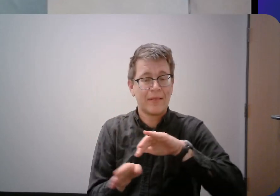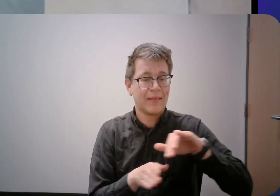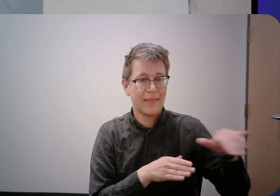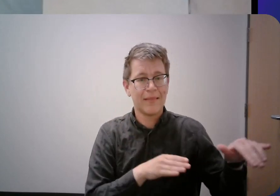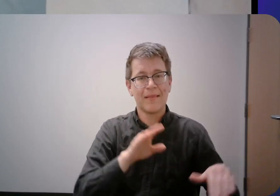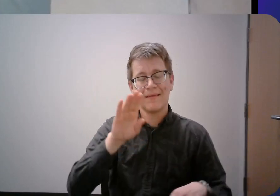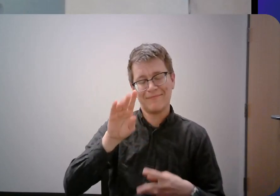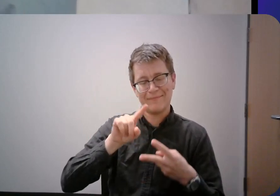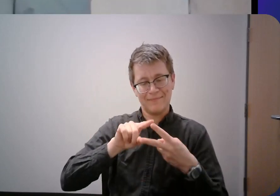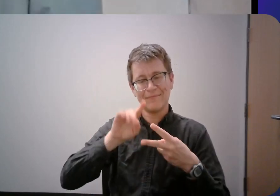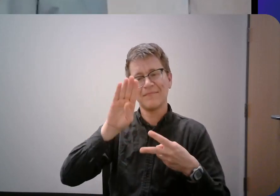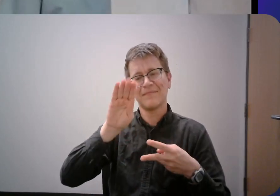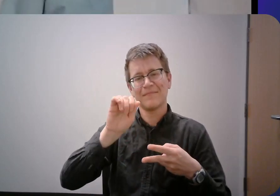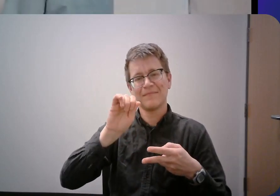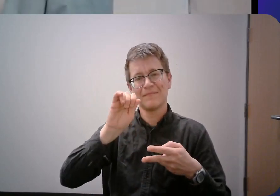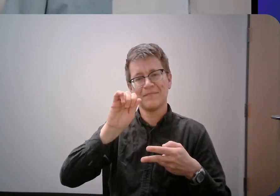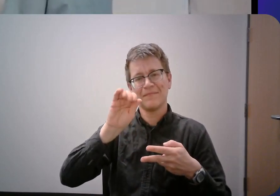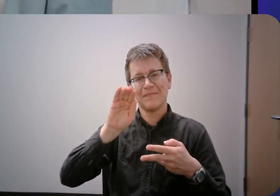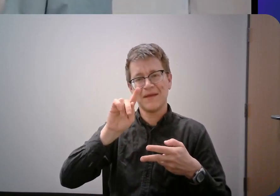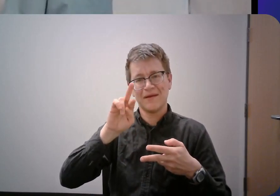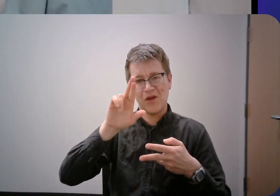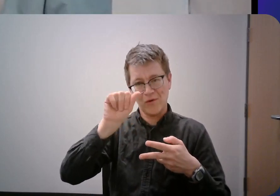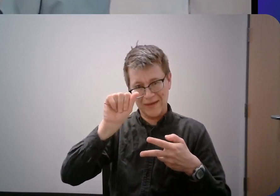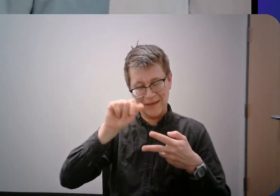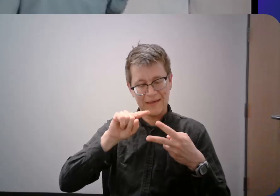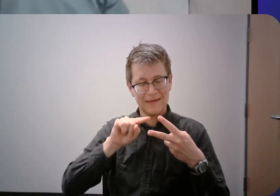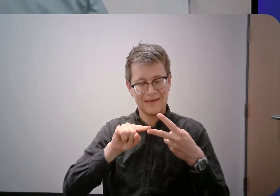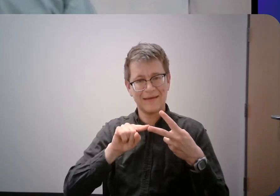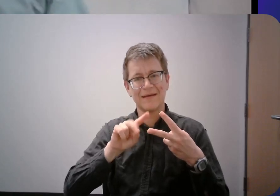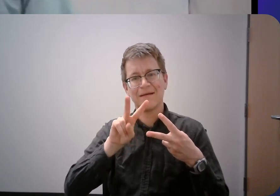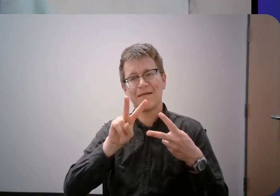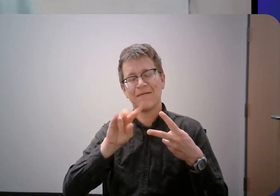versus virus.